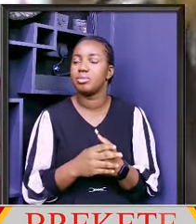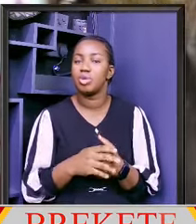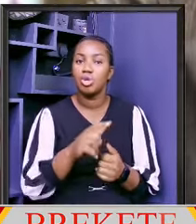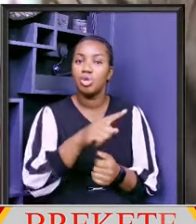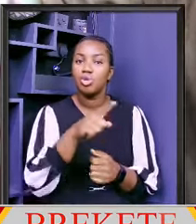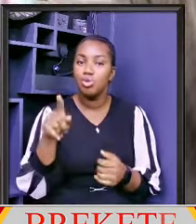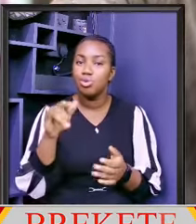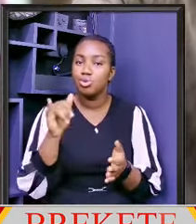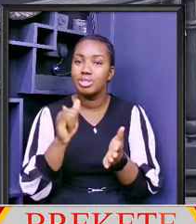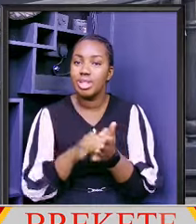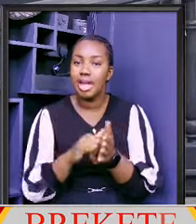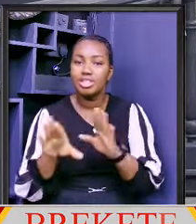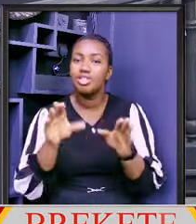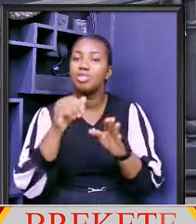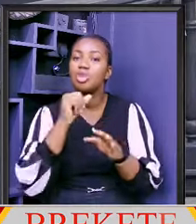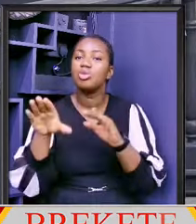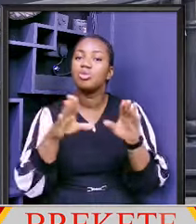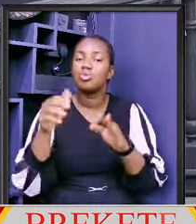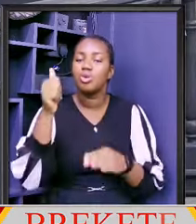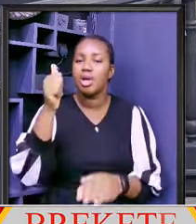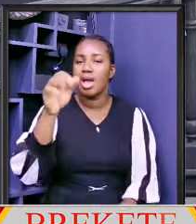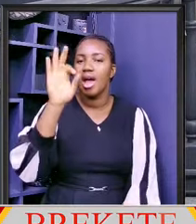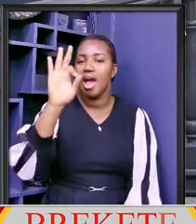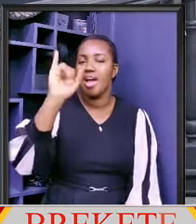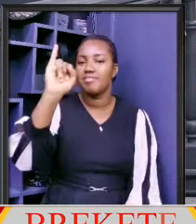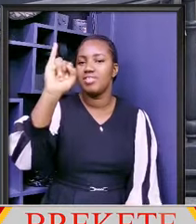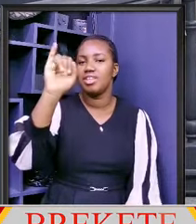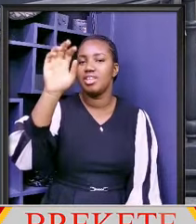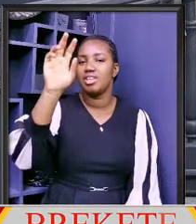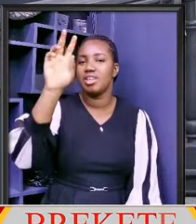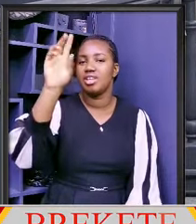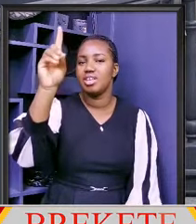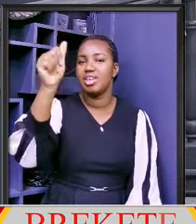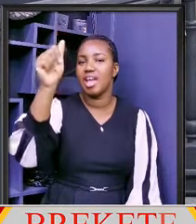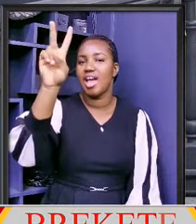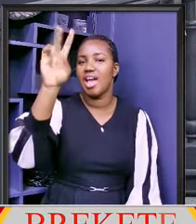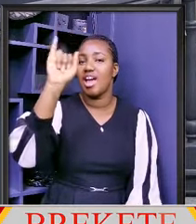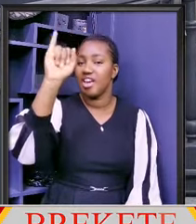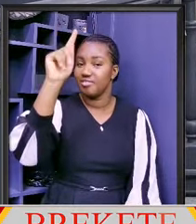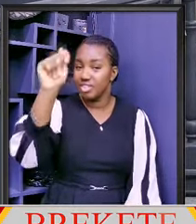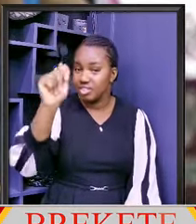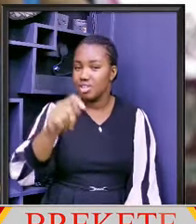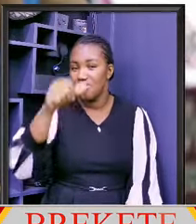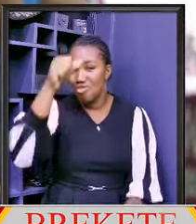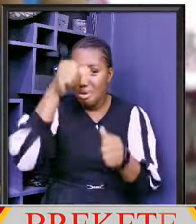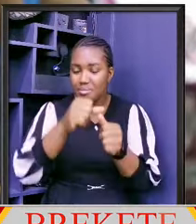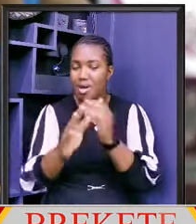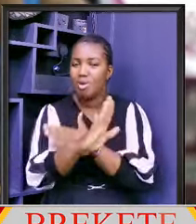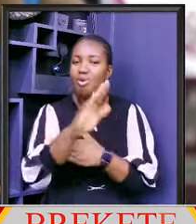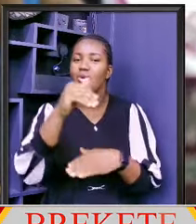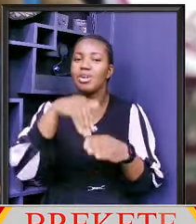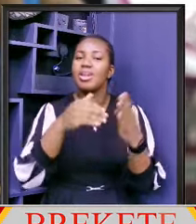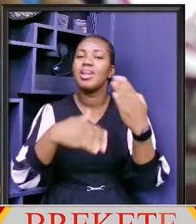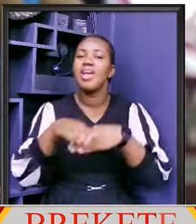una when no do the affidavit, we join now. Remember, God in heaven is watching.